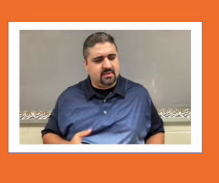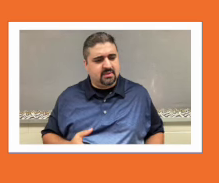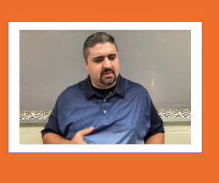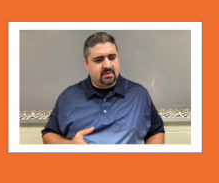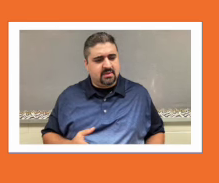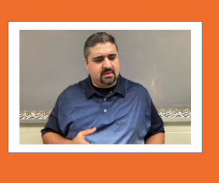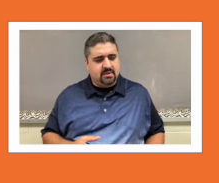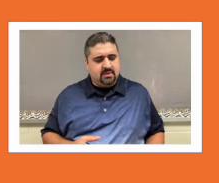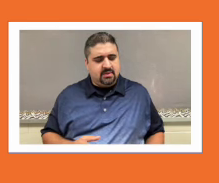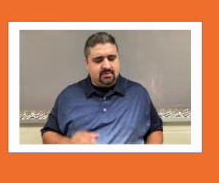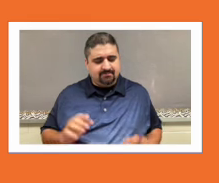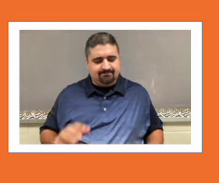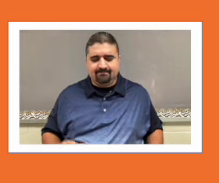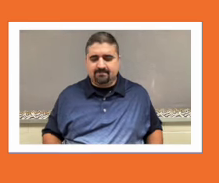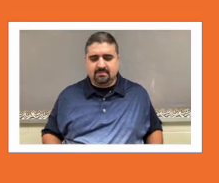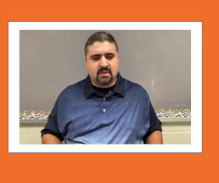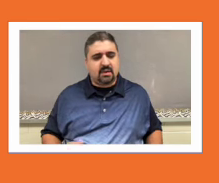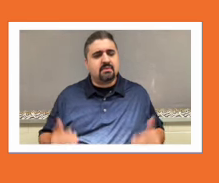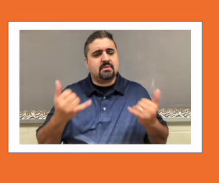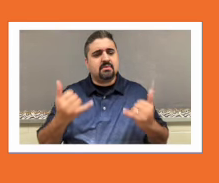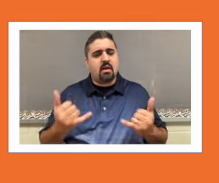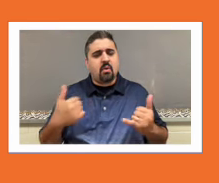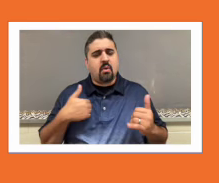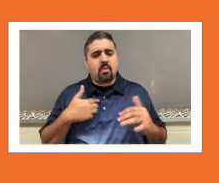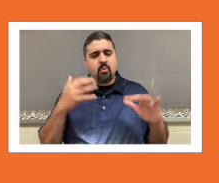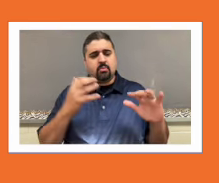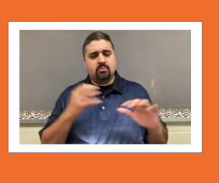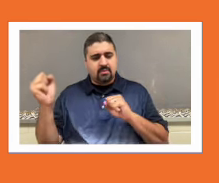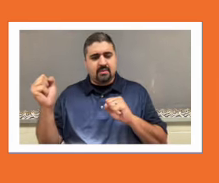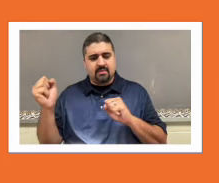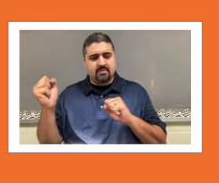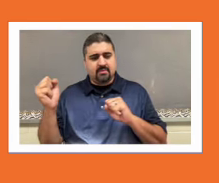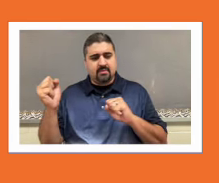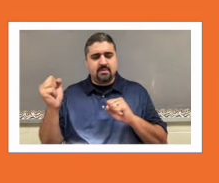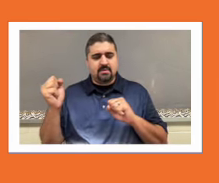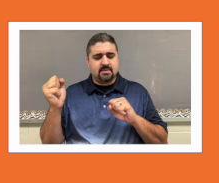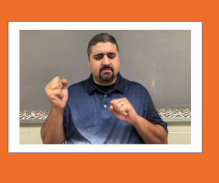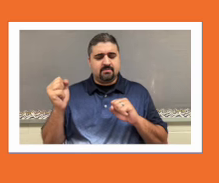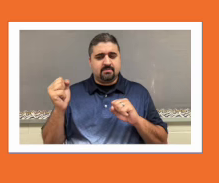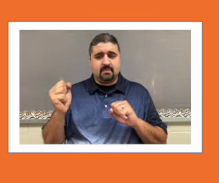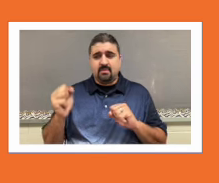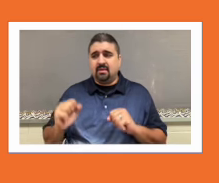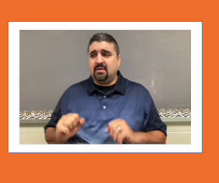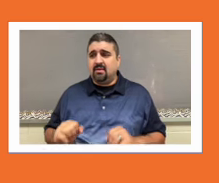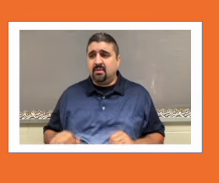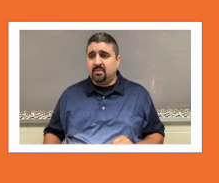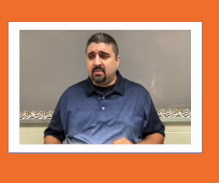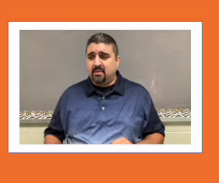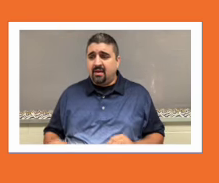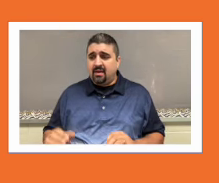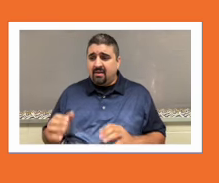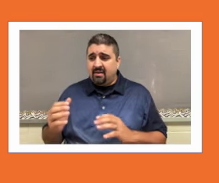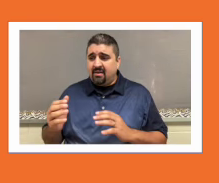read before. The case is solved, I said. I must